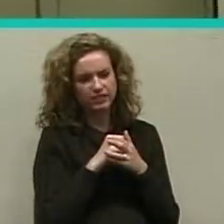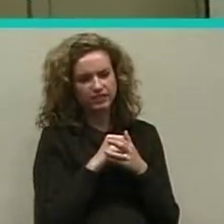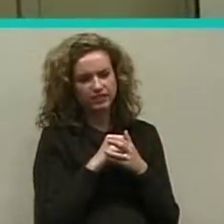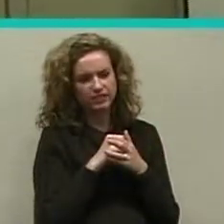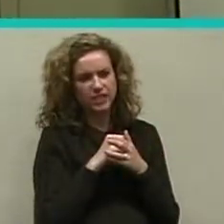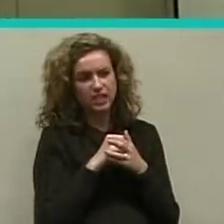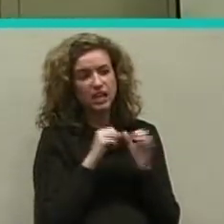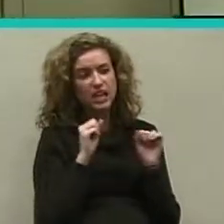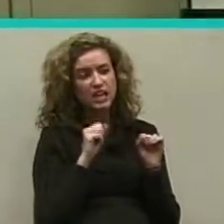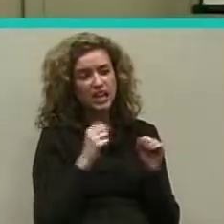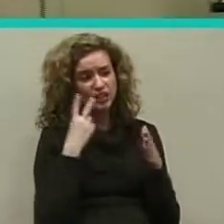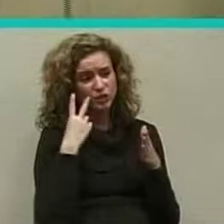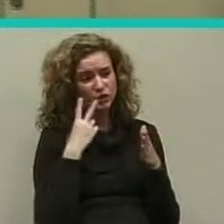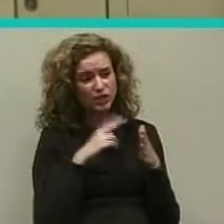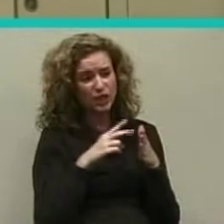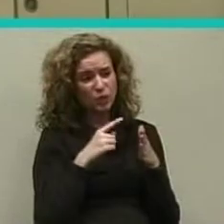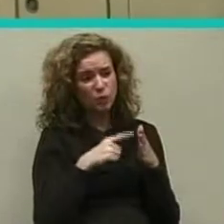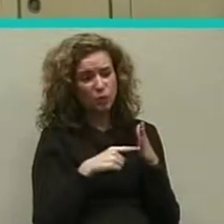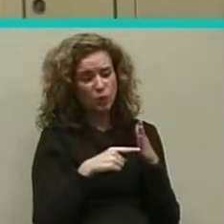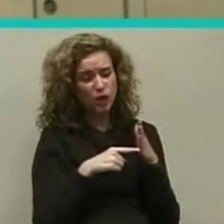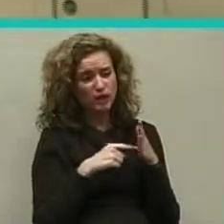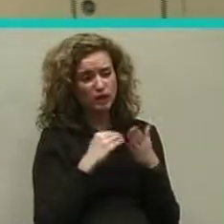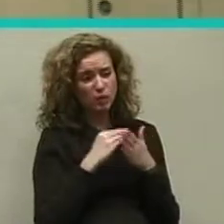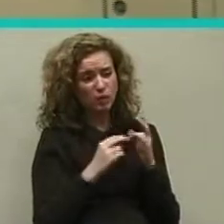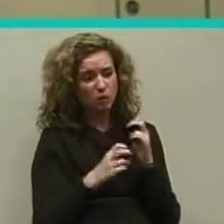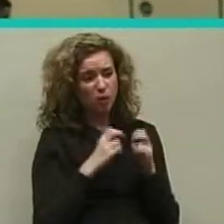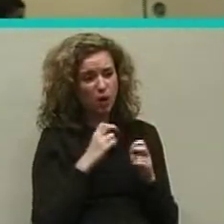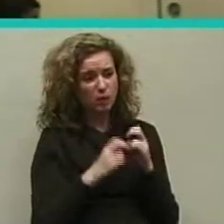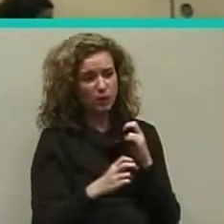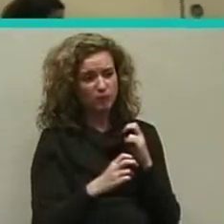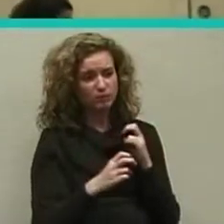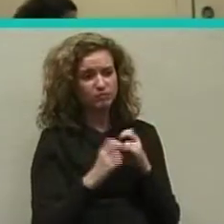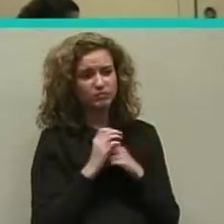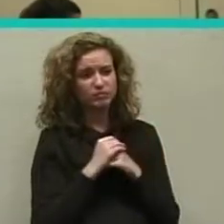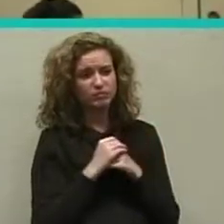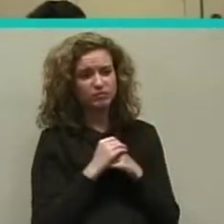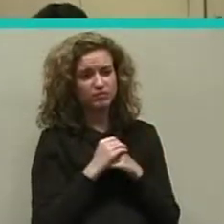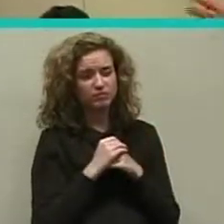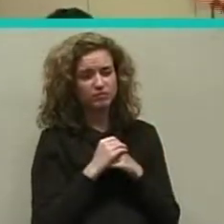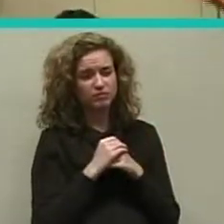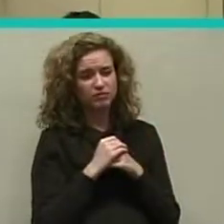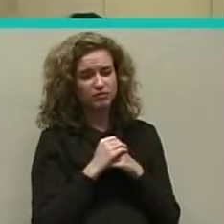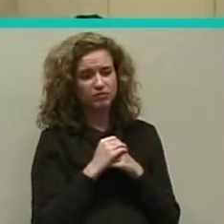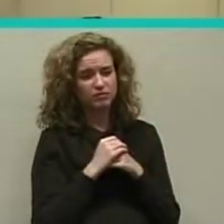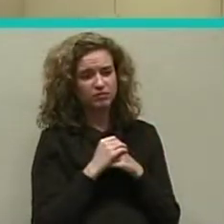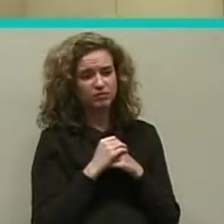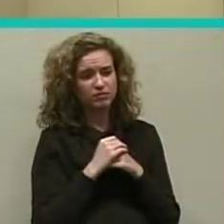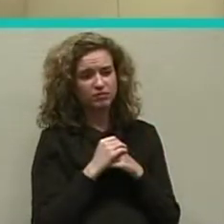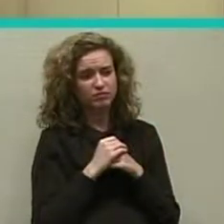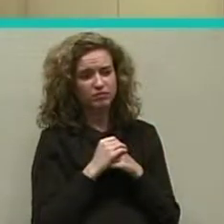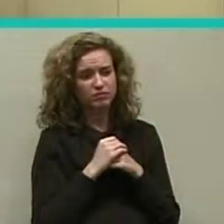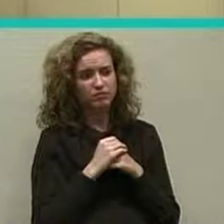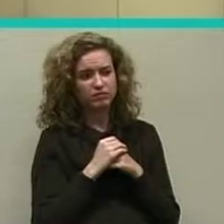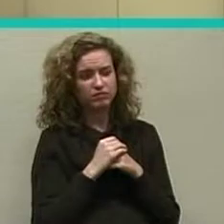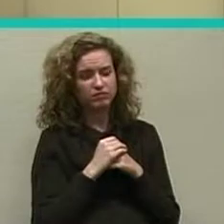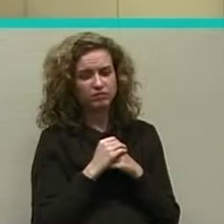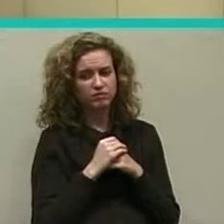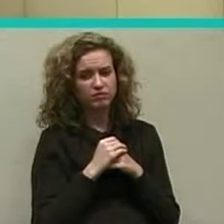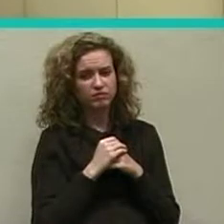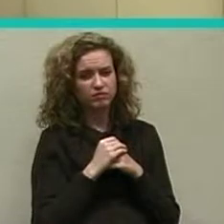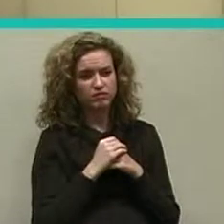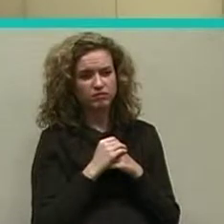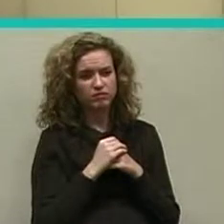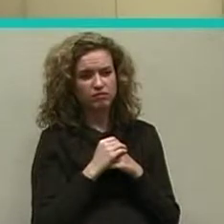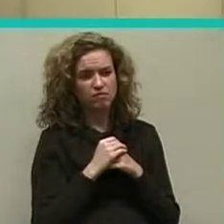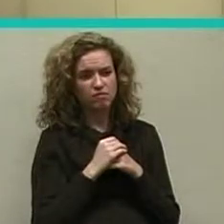Yeah, this might be a kid, I mean, this is a kid who's not doing his work, who's becoming disruptive, all this kind of stuff. One of the things, we're not going to do this because of time. We will never have time to do two of